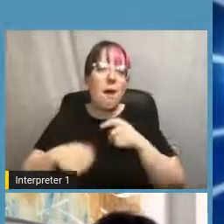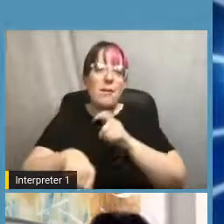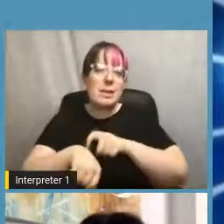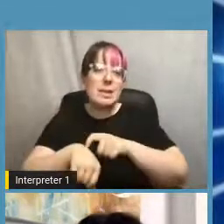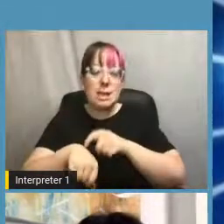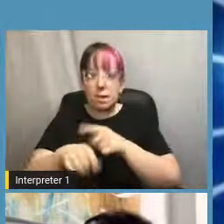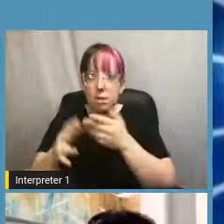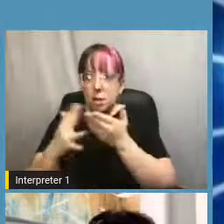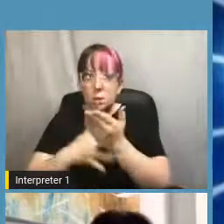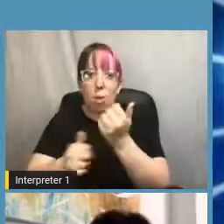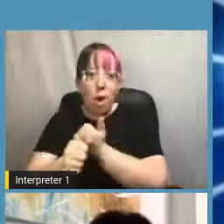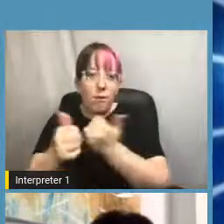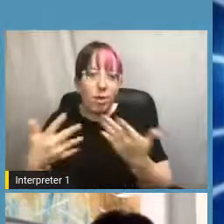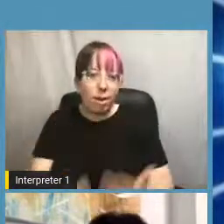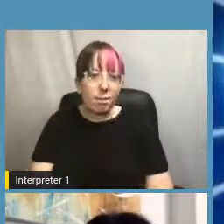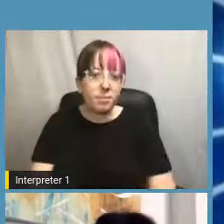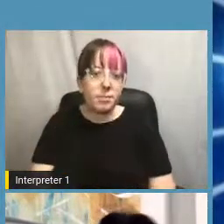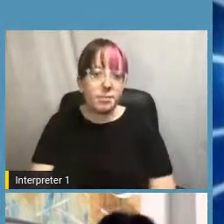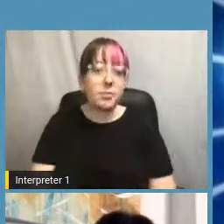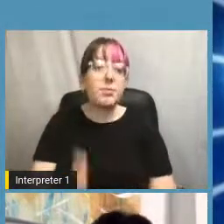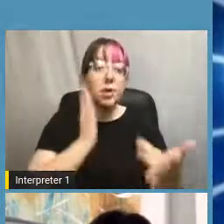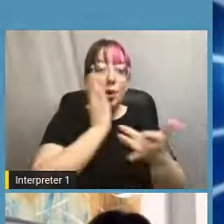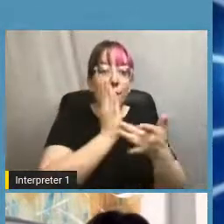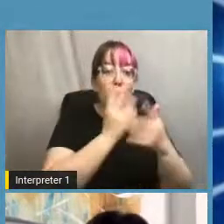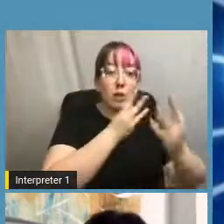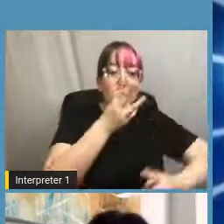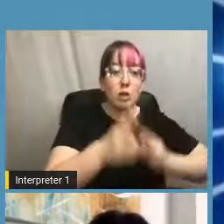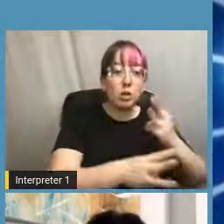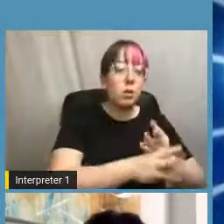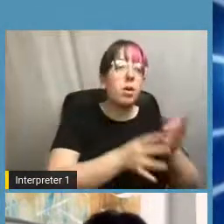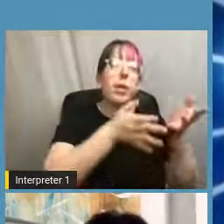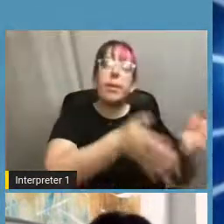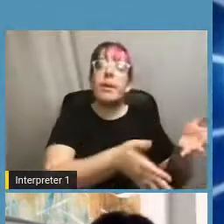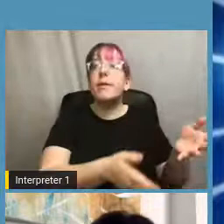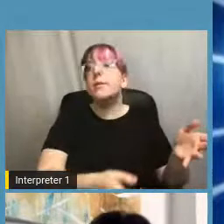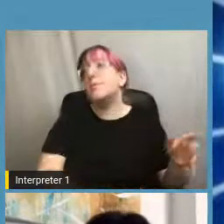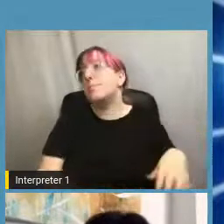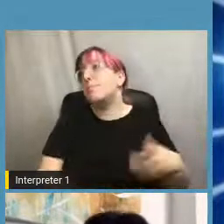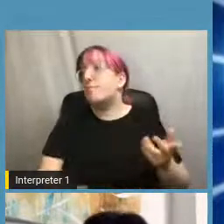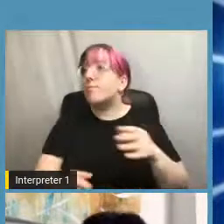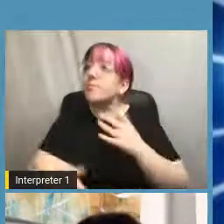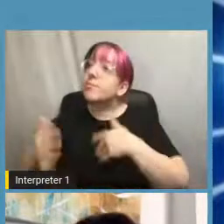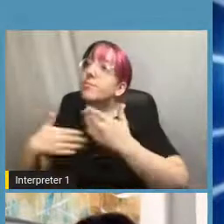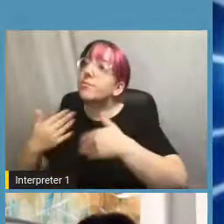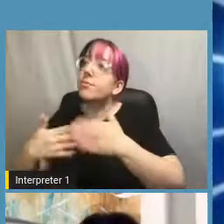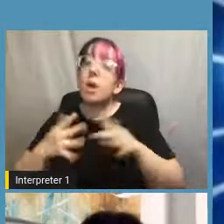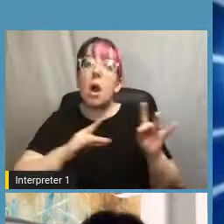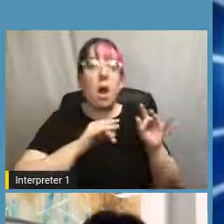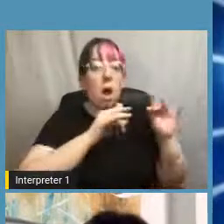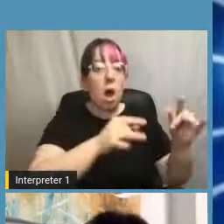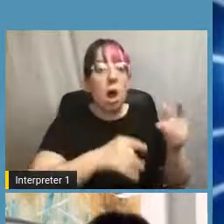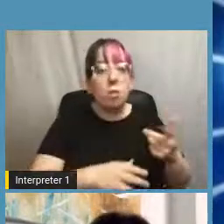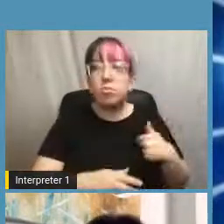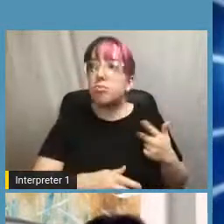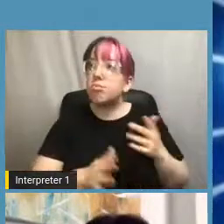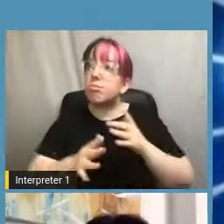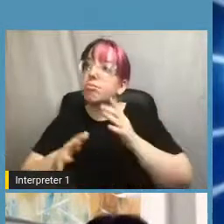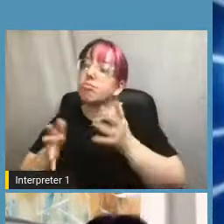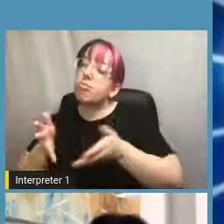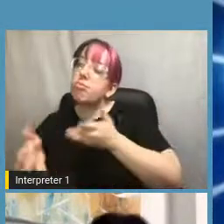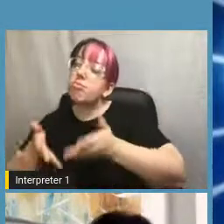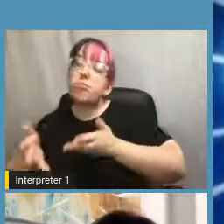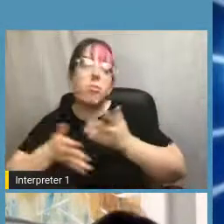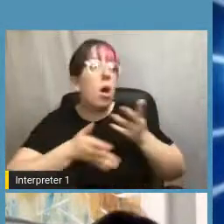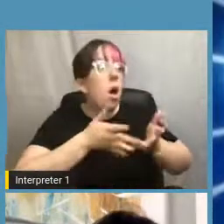it. In the virtual world, when you can leave it and pick it up later, it's absolutely doable. The other way it goes is that you